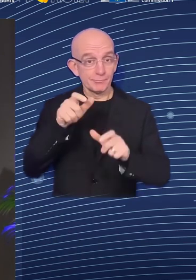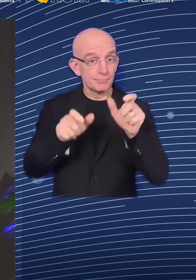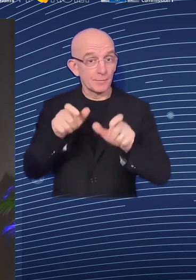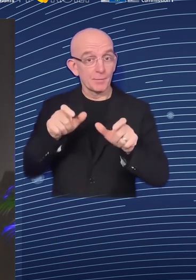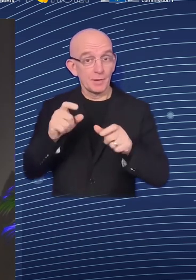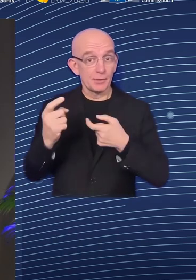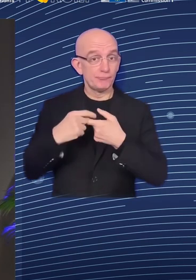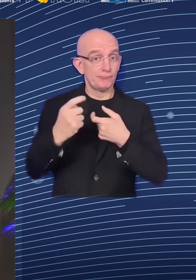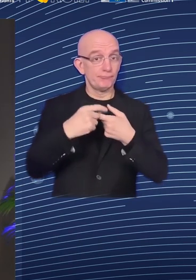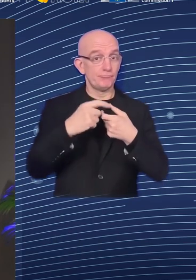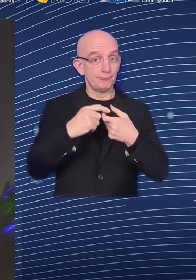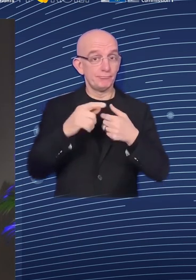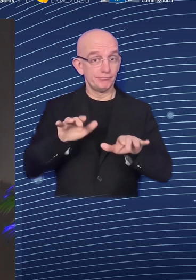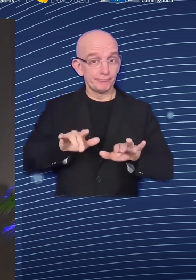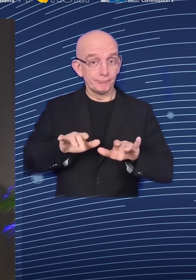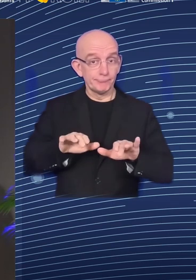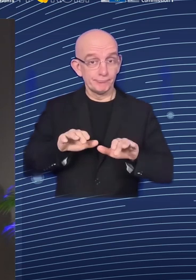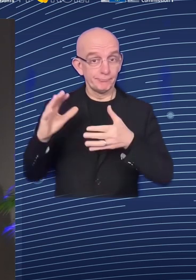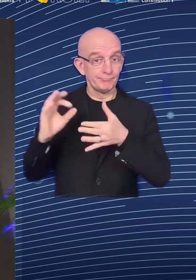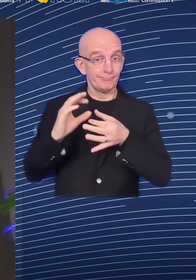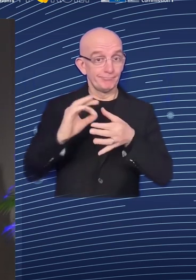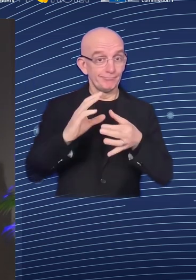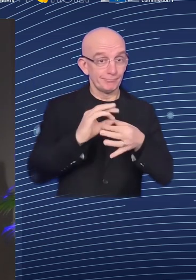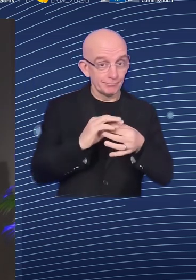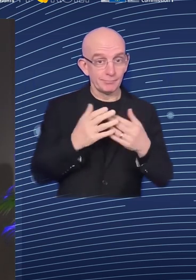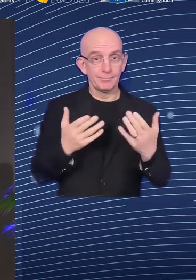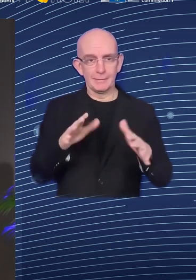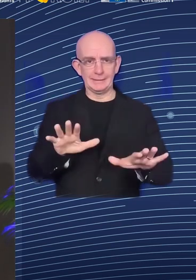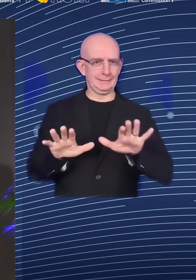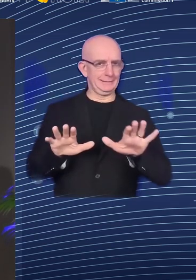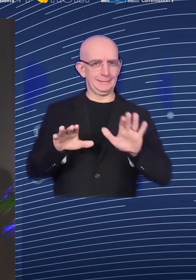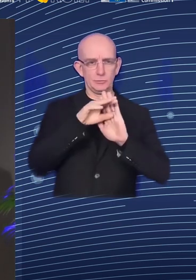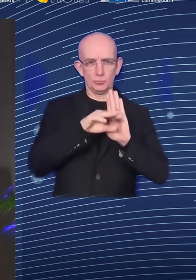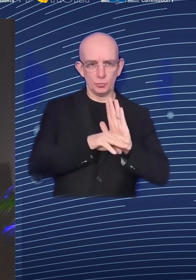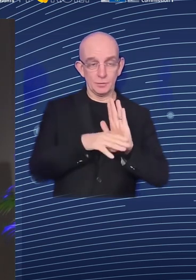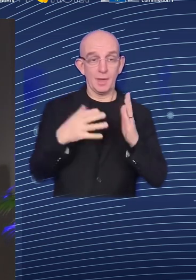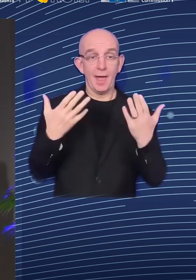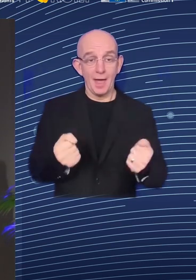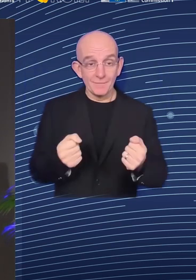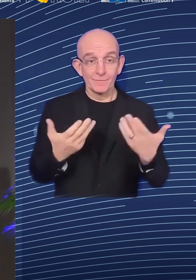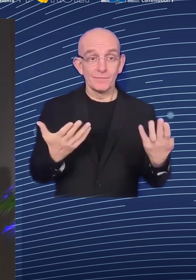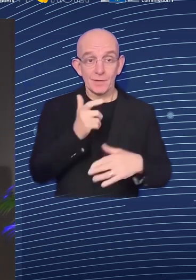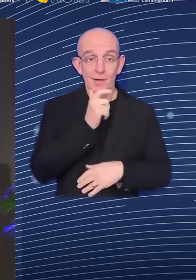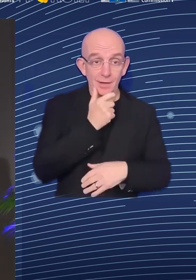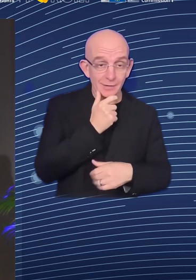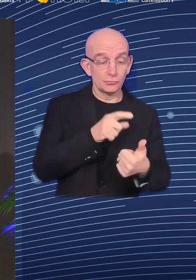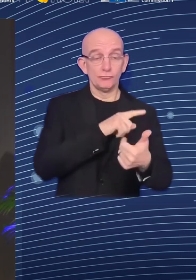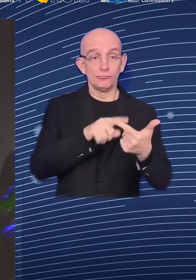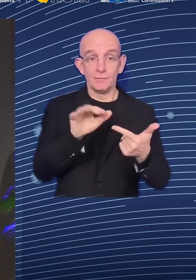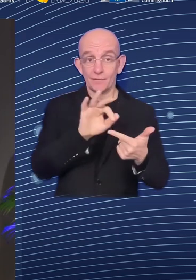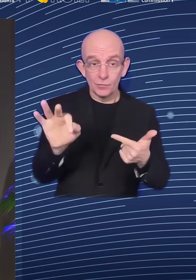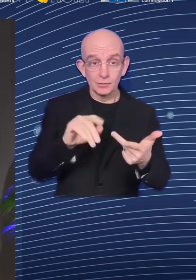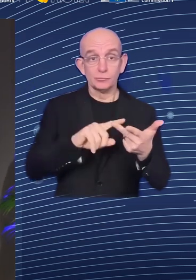headset, remember to return it at the end of the event. We're going to be using Slido for questions. That includes everyone in the room, so it's